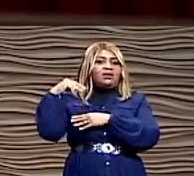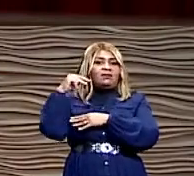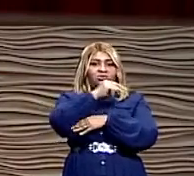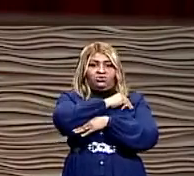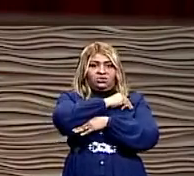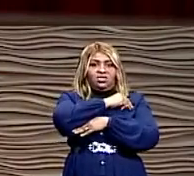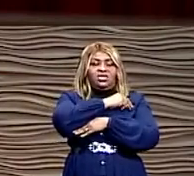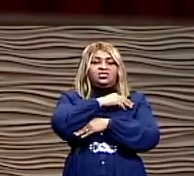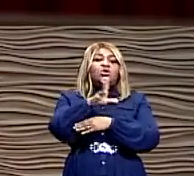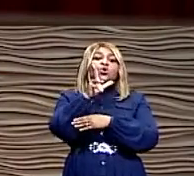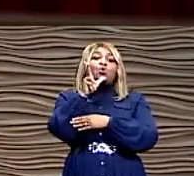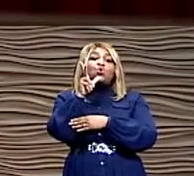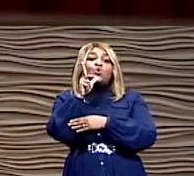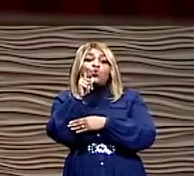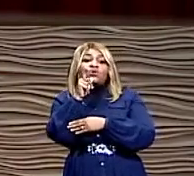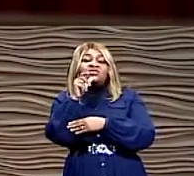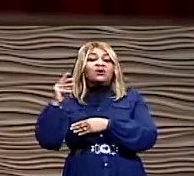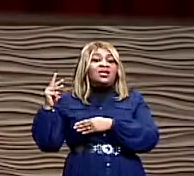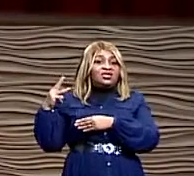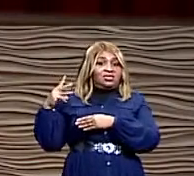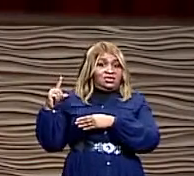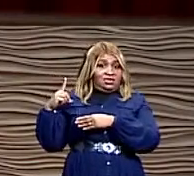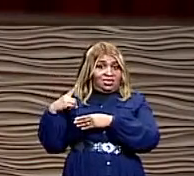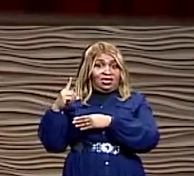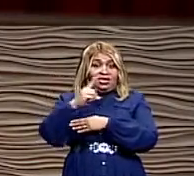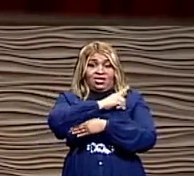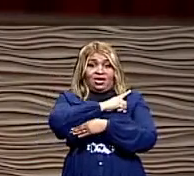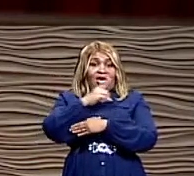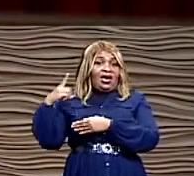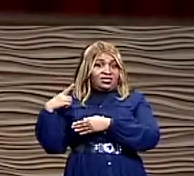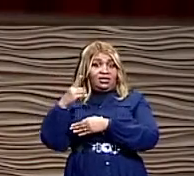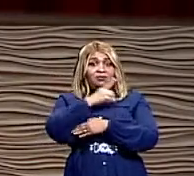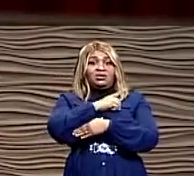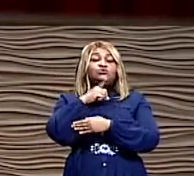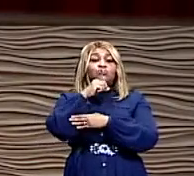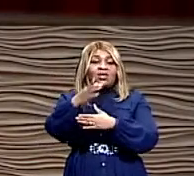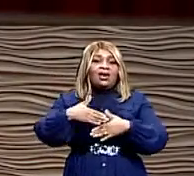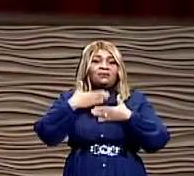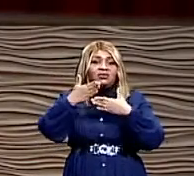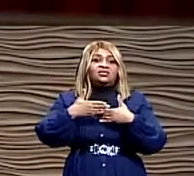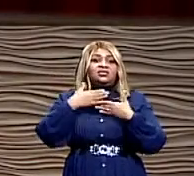Who is My Deacon, and our deacons will be glad to stand in